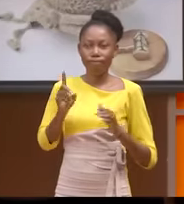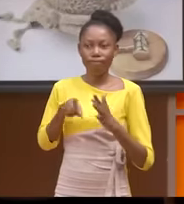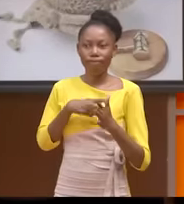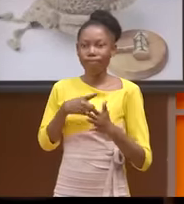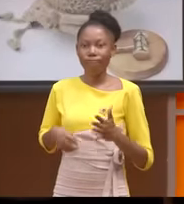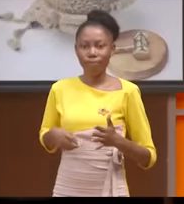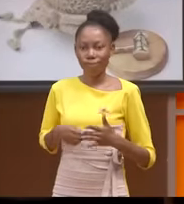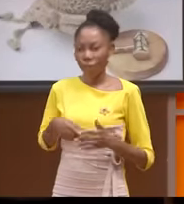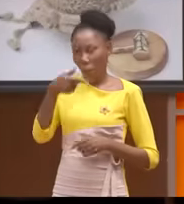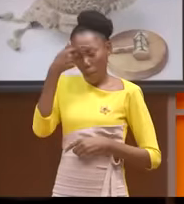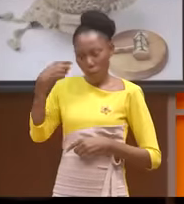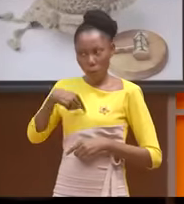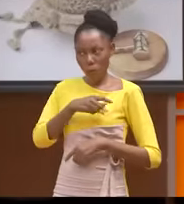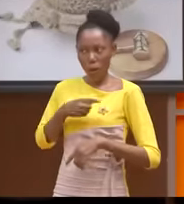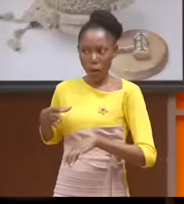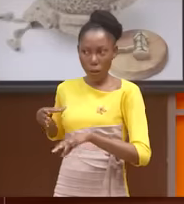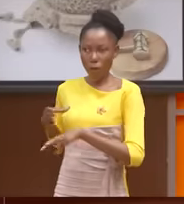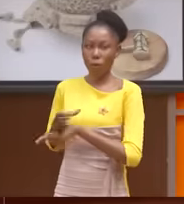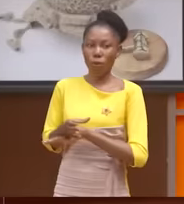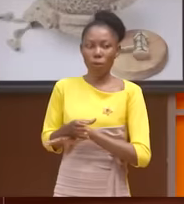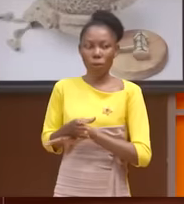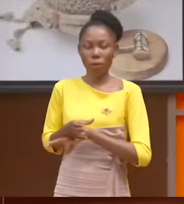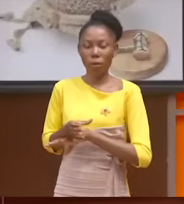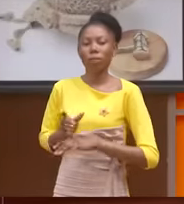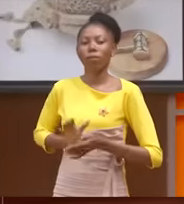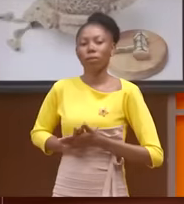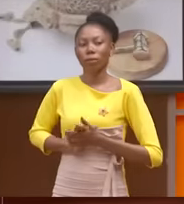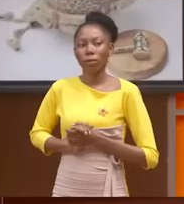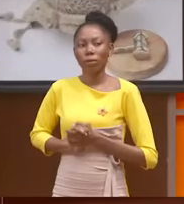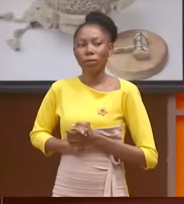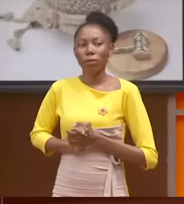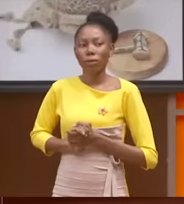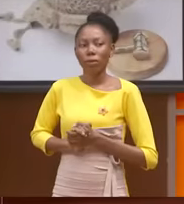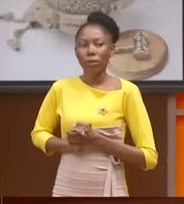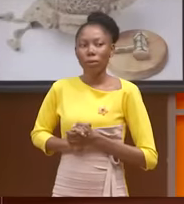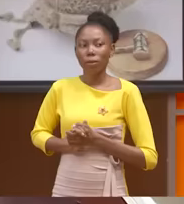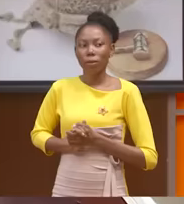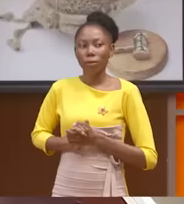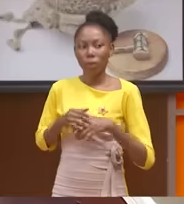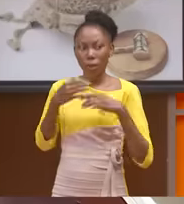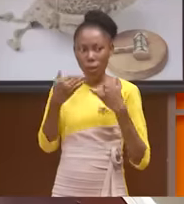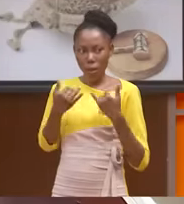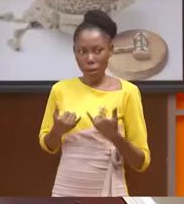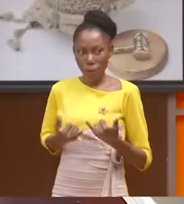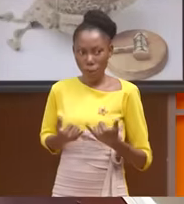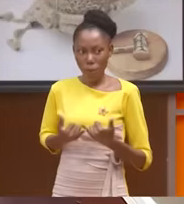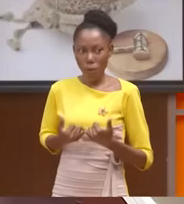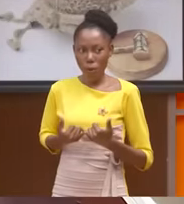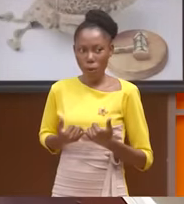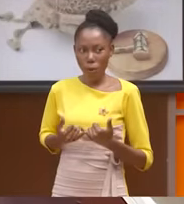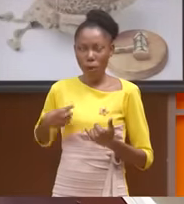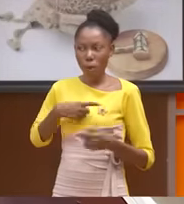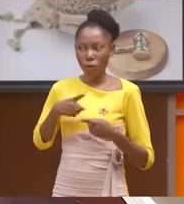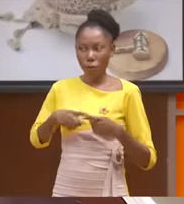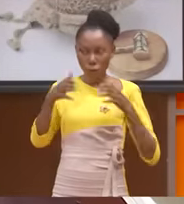the party to stick to the other party. Do you understand? Sure. So that's the way, that is it. So now we have to come to